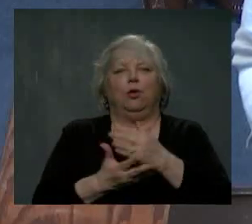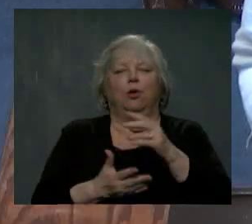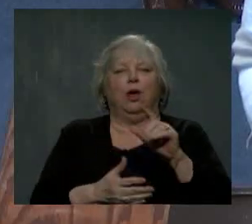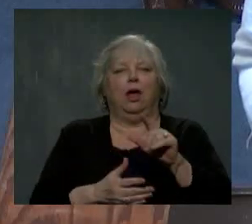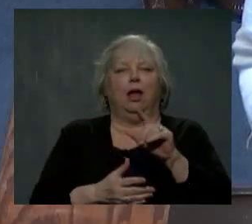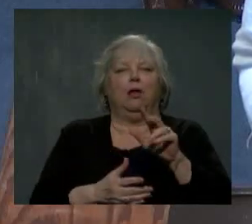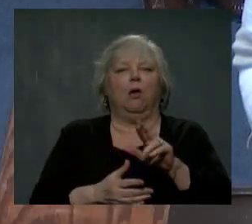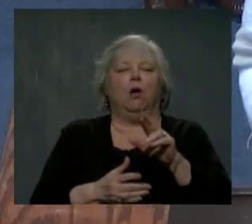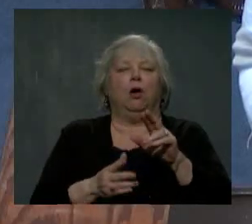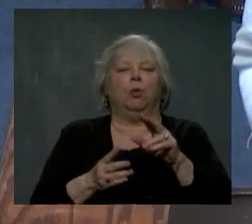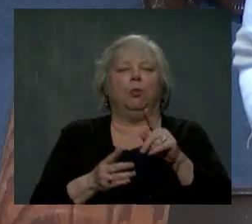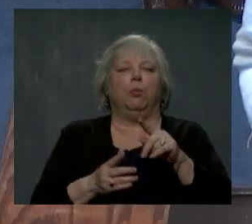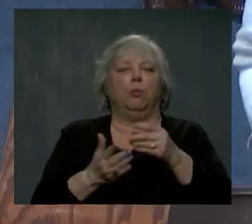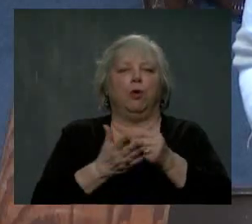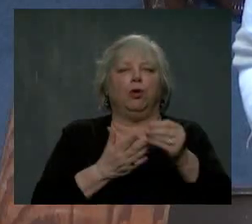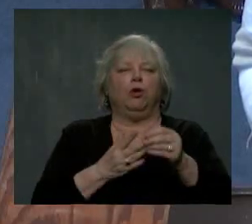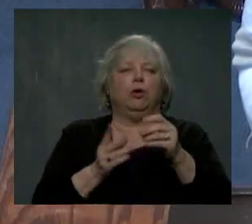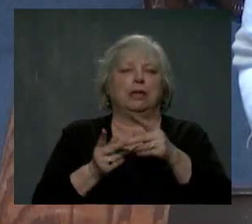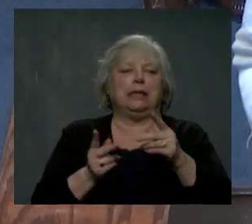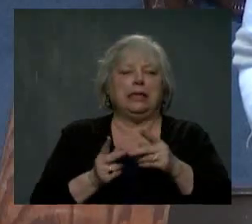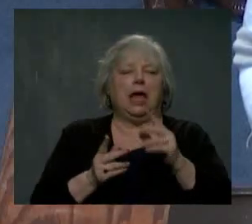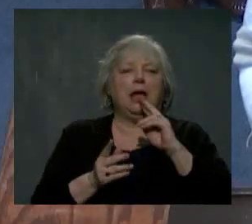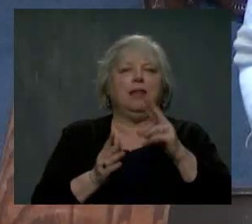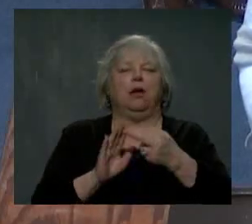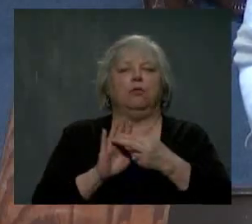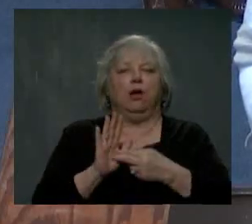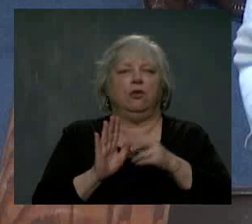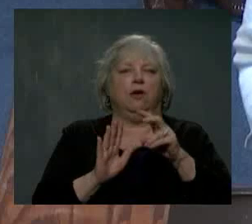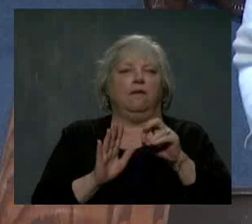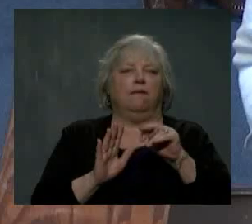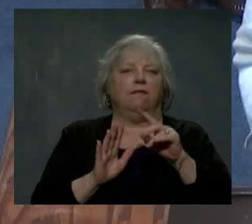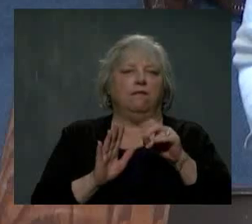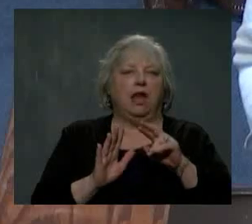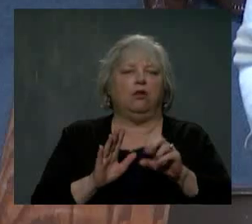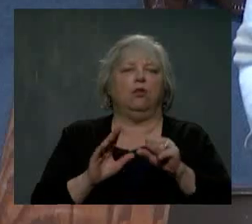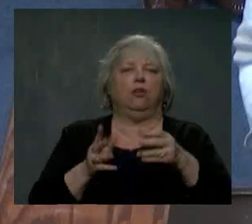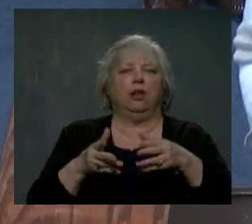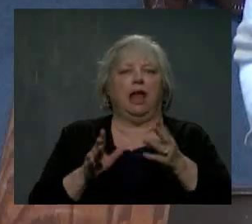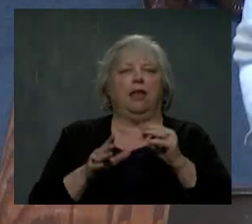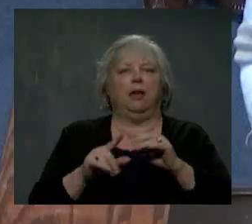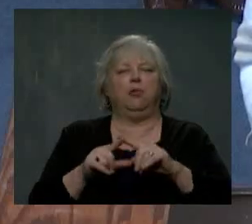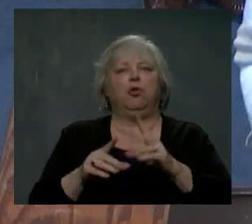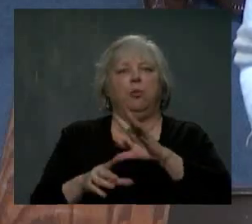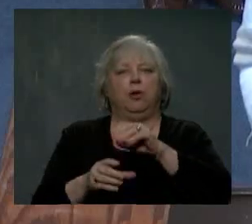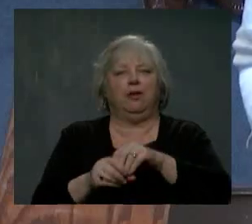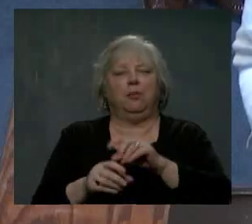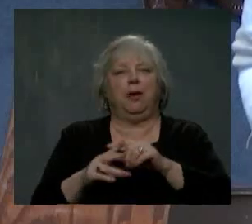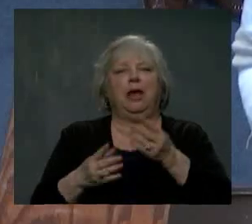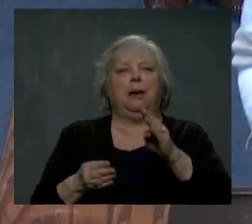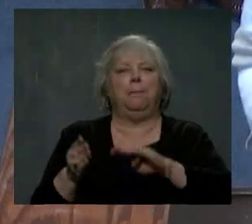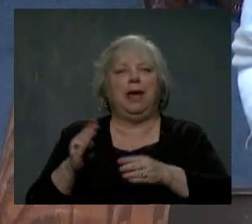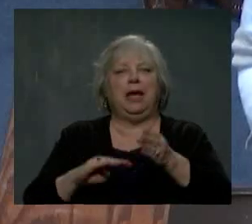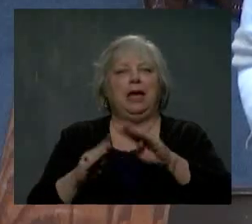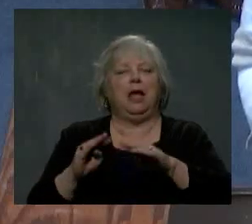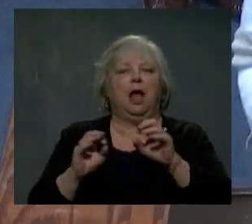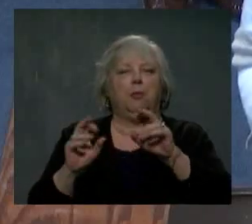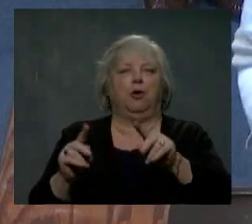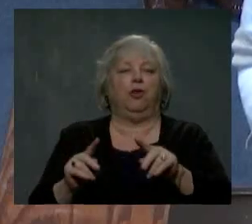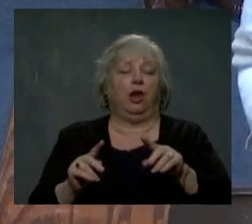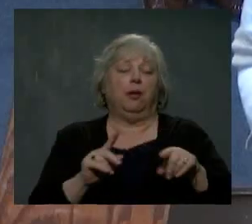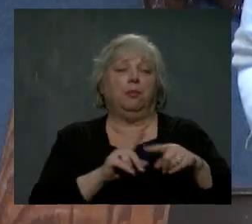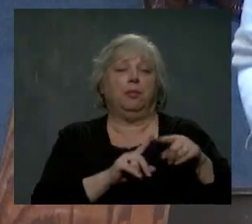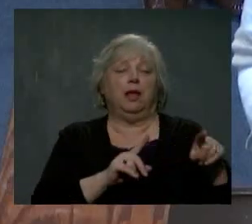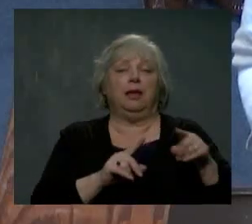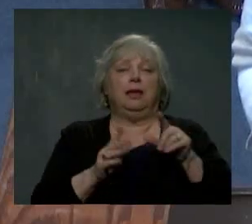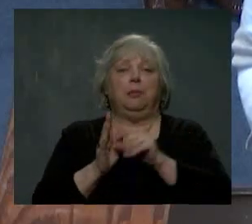Procure site that registers vendors to view and participate in bidding opportunities. In addition, his team published a video on